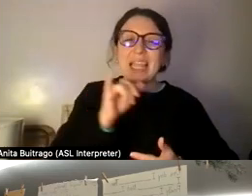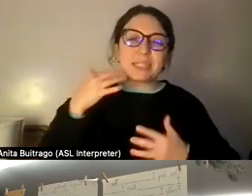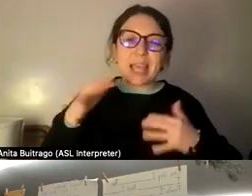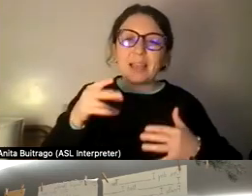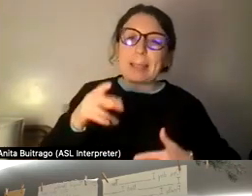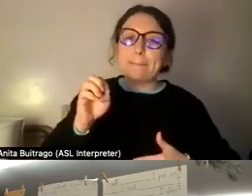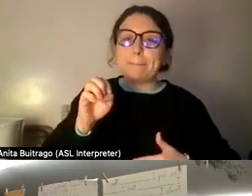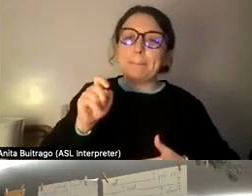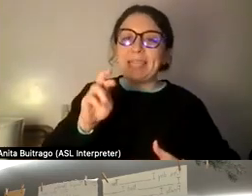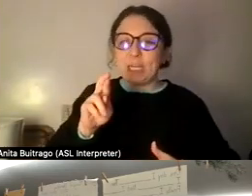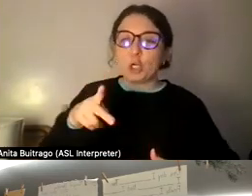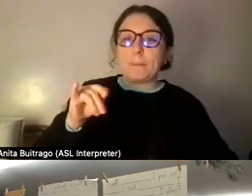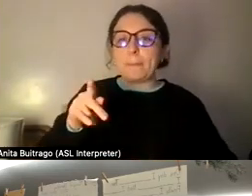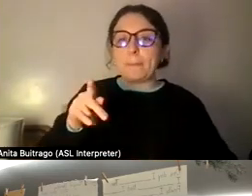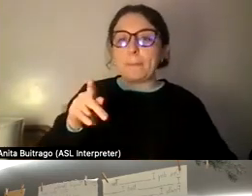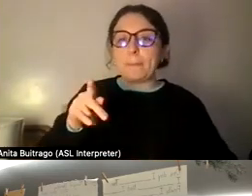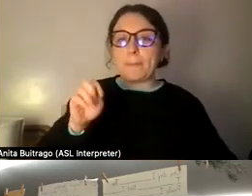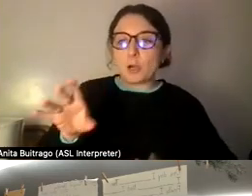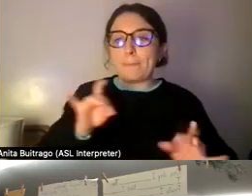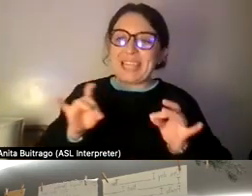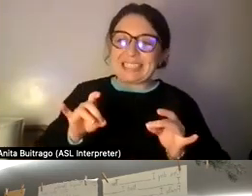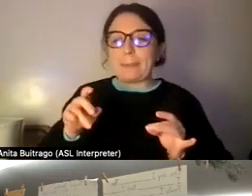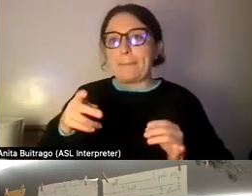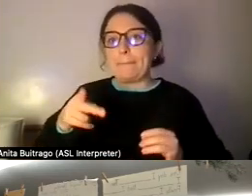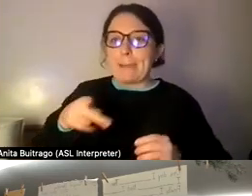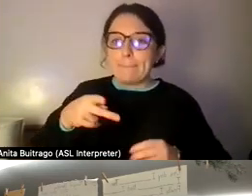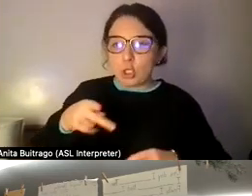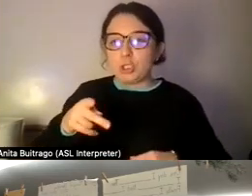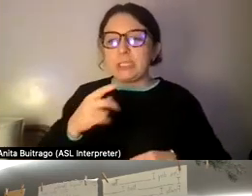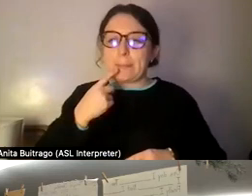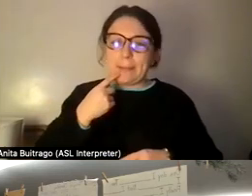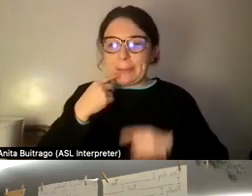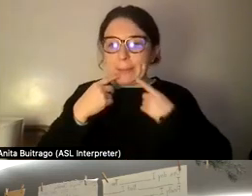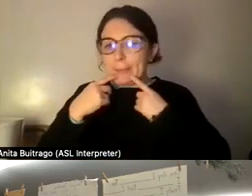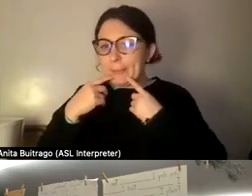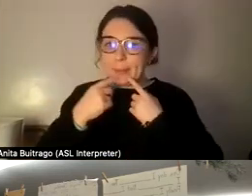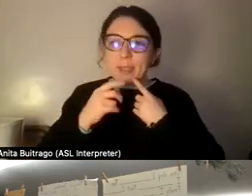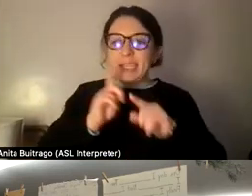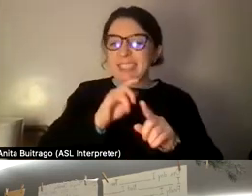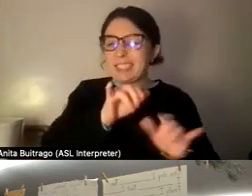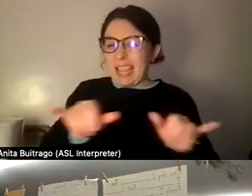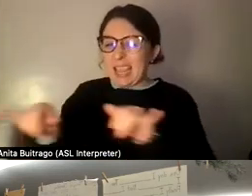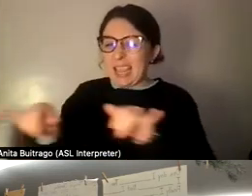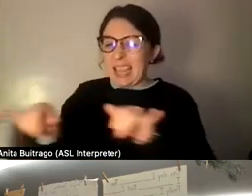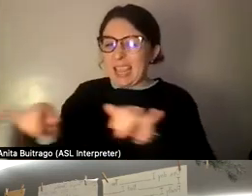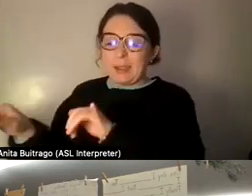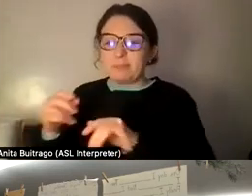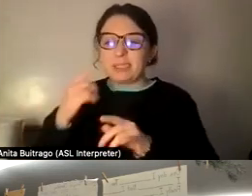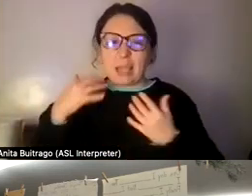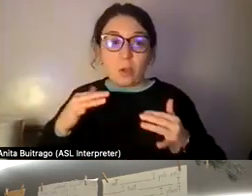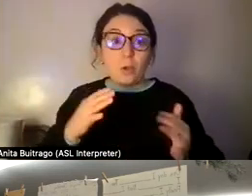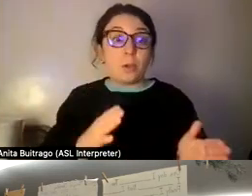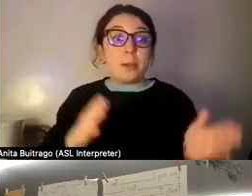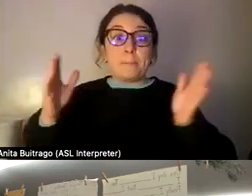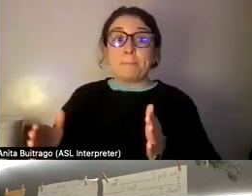of peppers. That's alliteration, the same sound repeated. Then we go into sentence segmentation, which